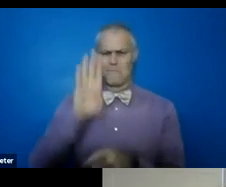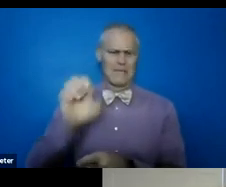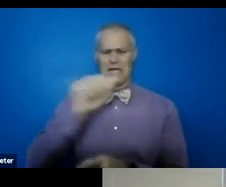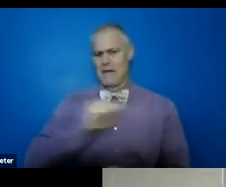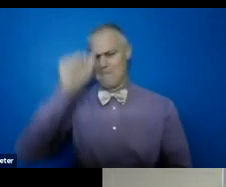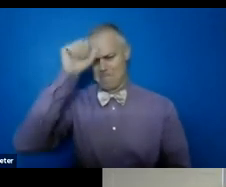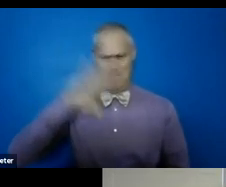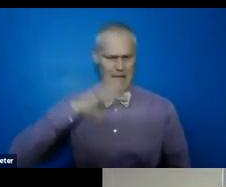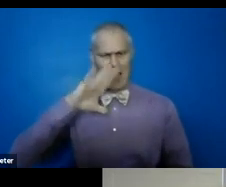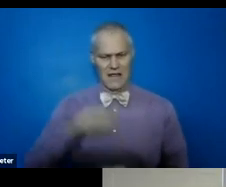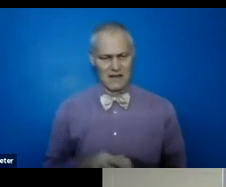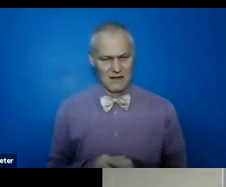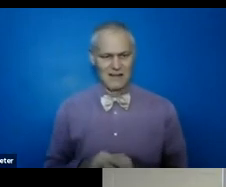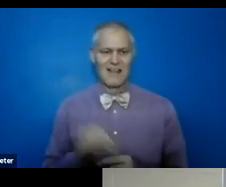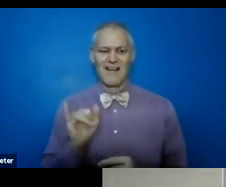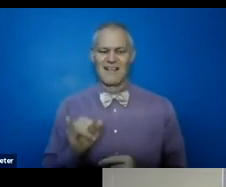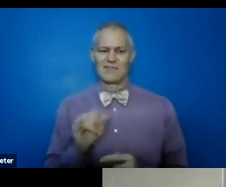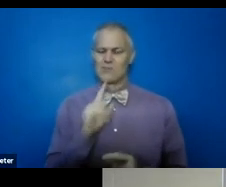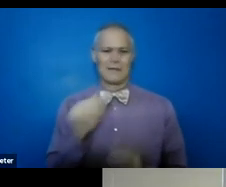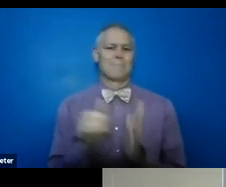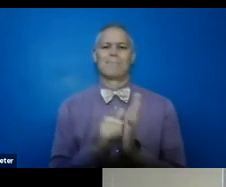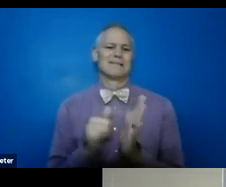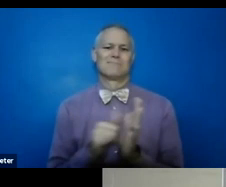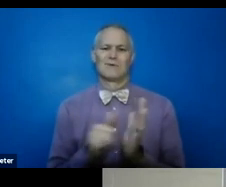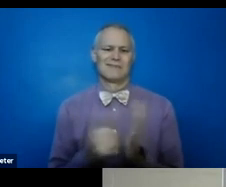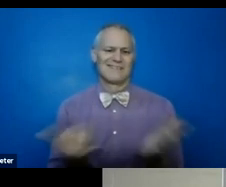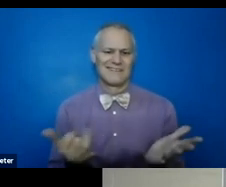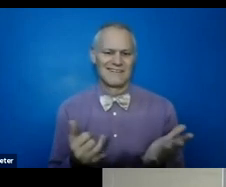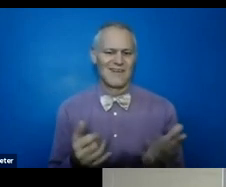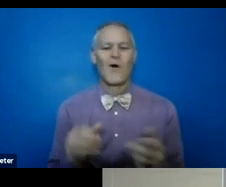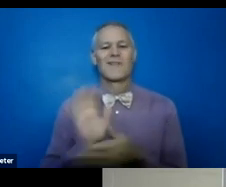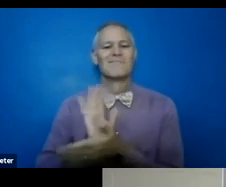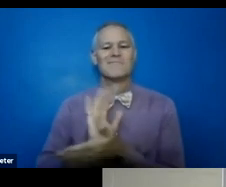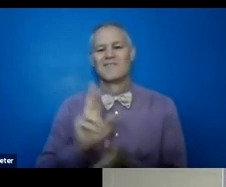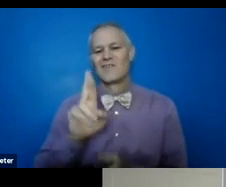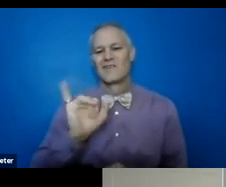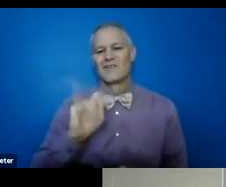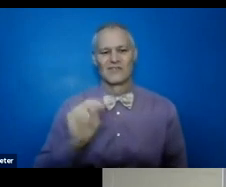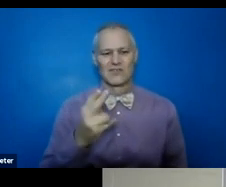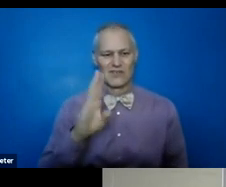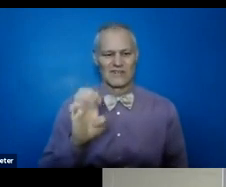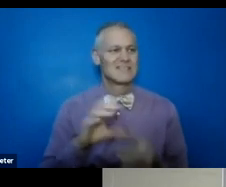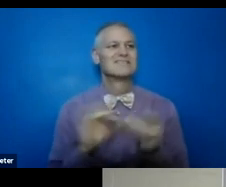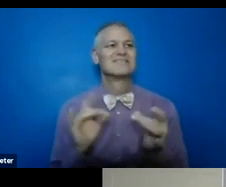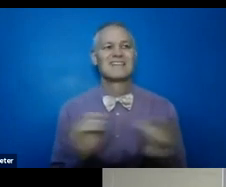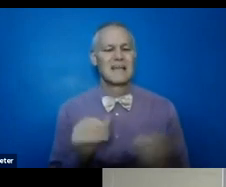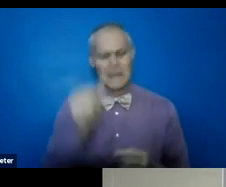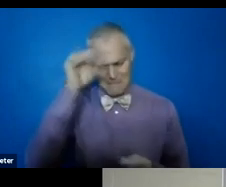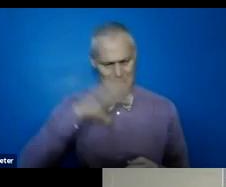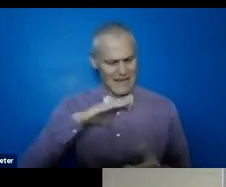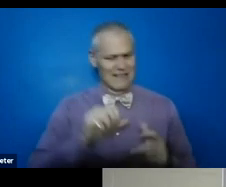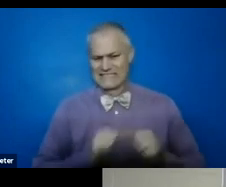stereotypical notion are actually pretty impossible. Or like Richie said in the film, men have to sacrifice